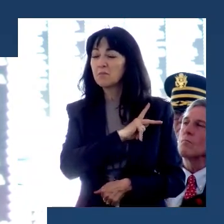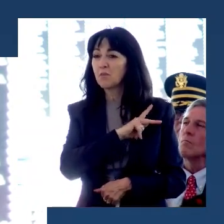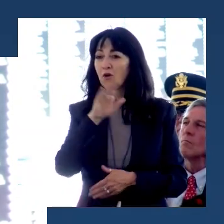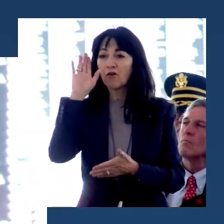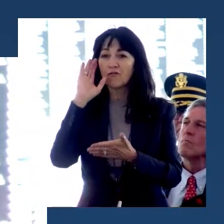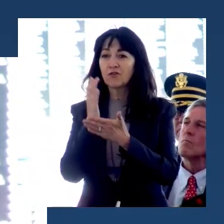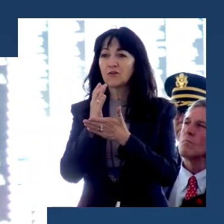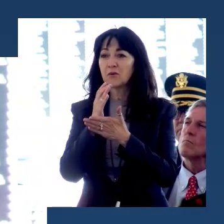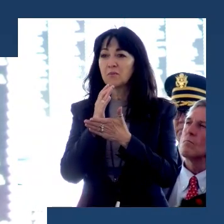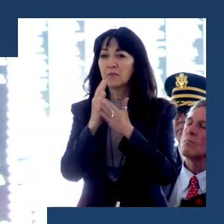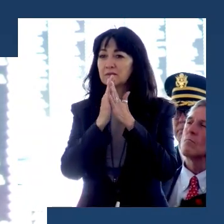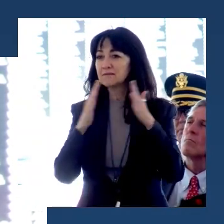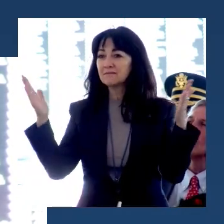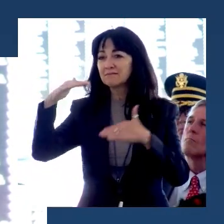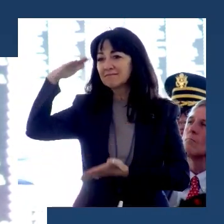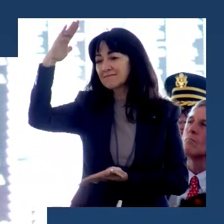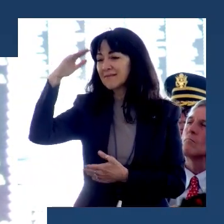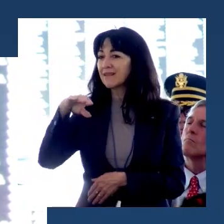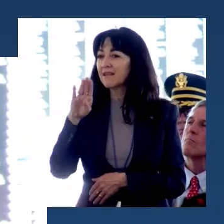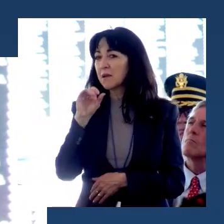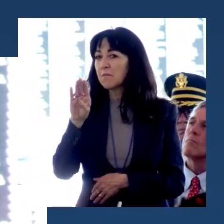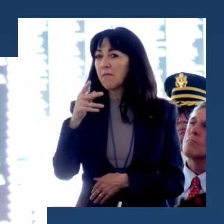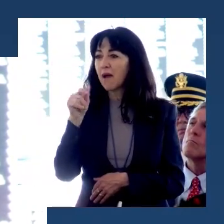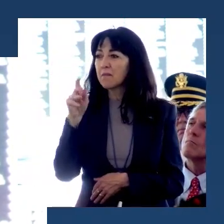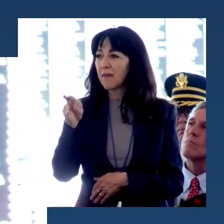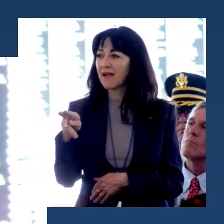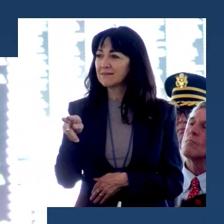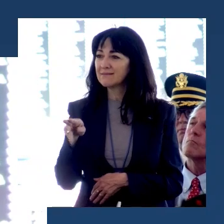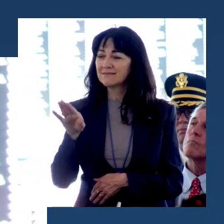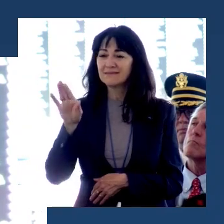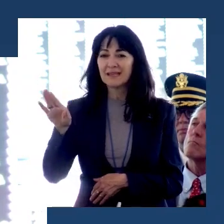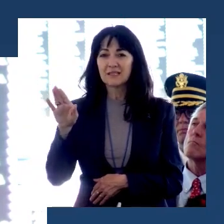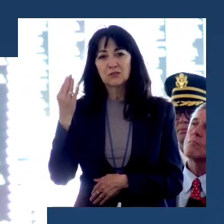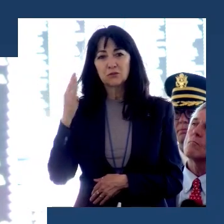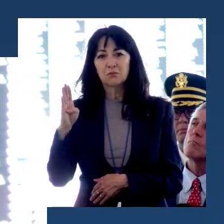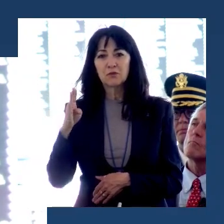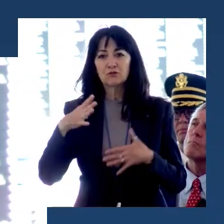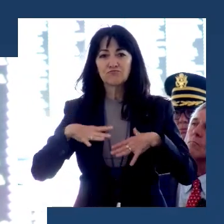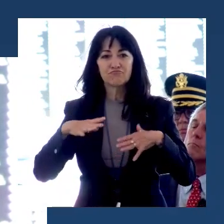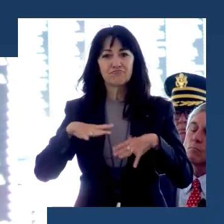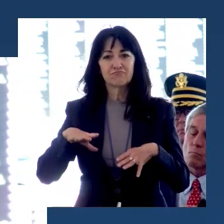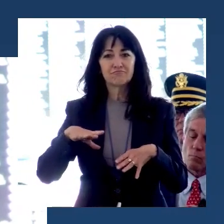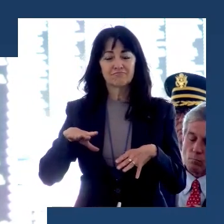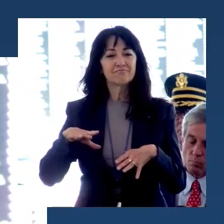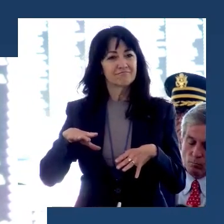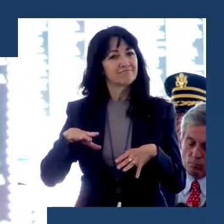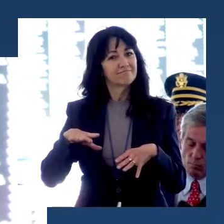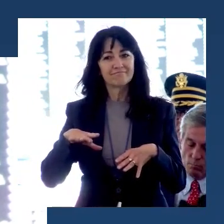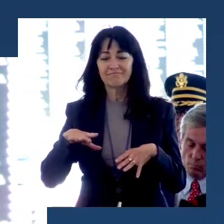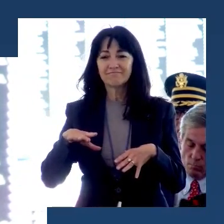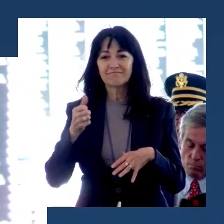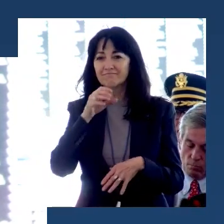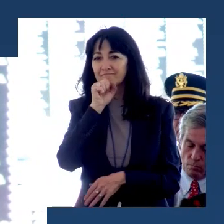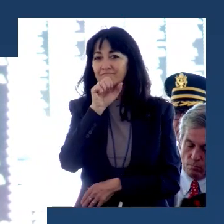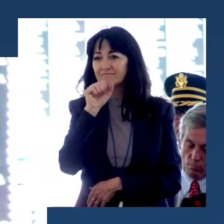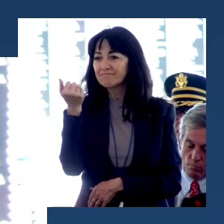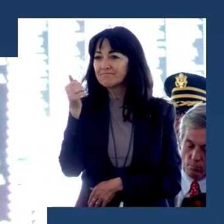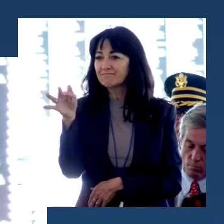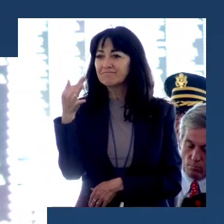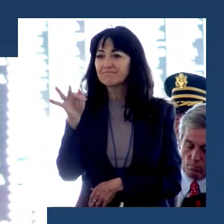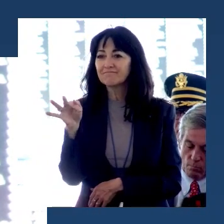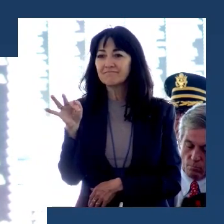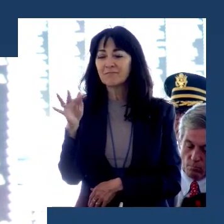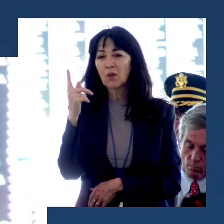of Bob Patton and his navy blues, 19 years old, looking like $1 million. And it's one of